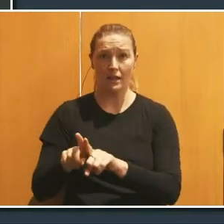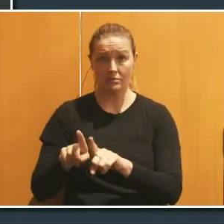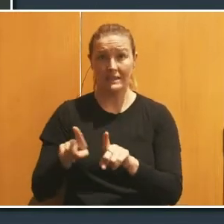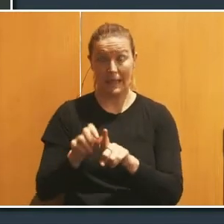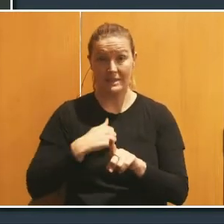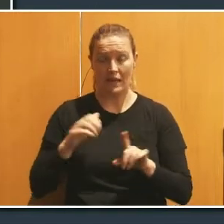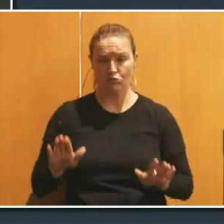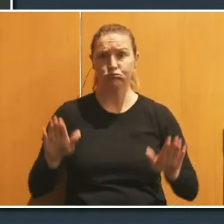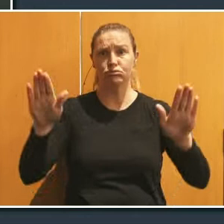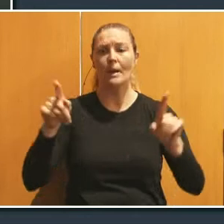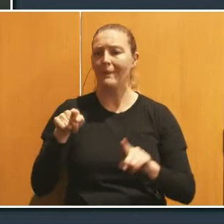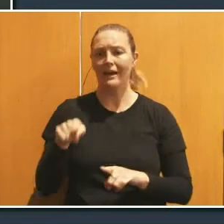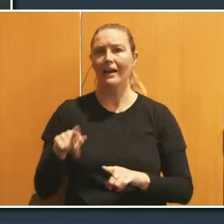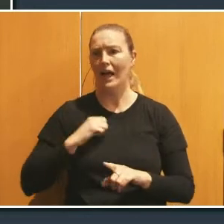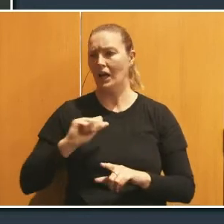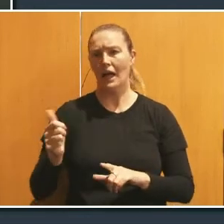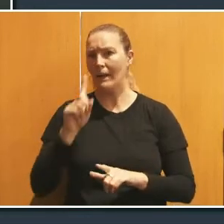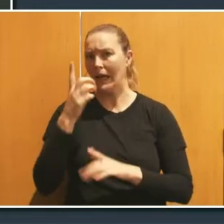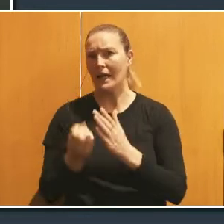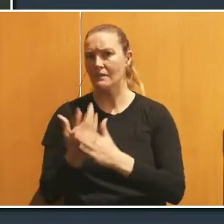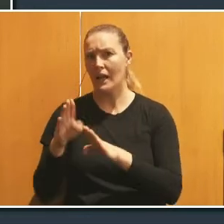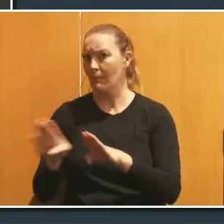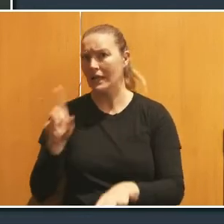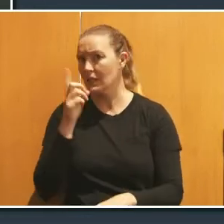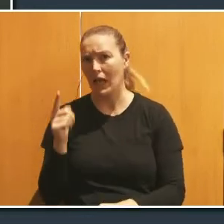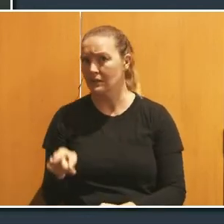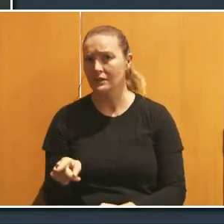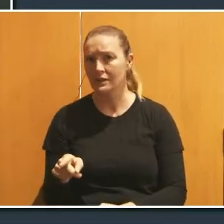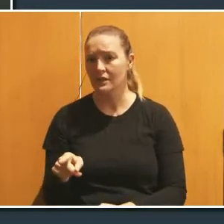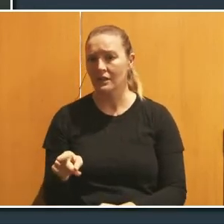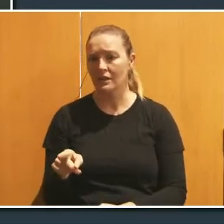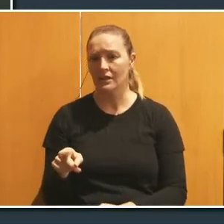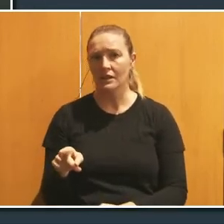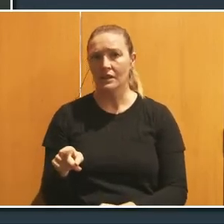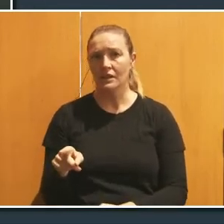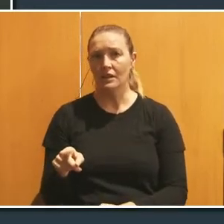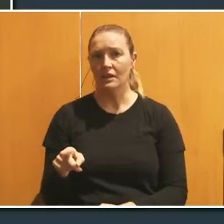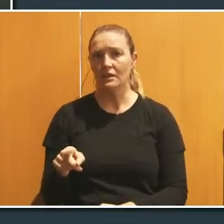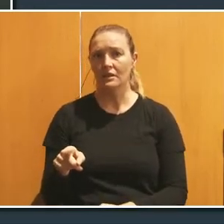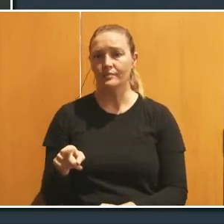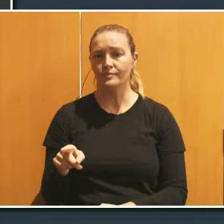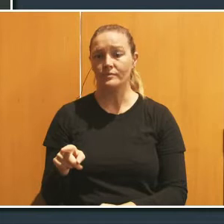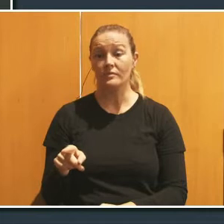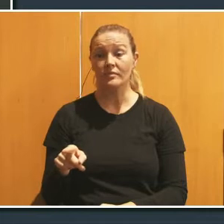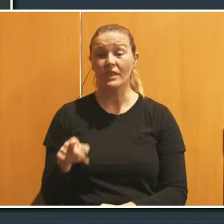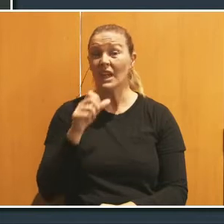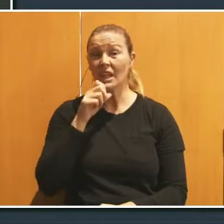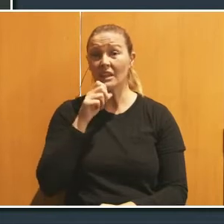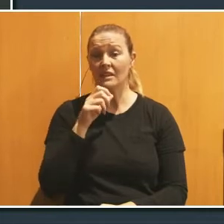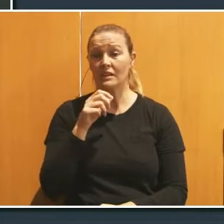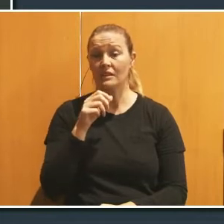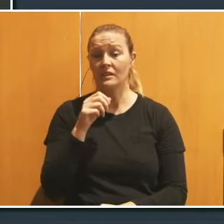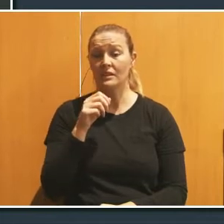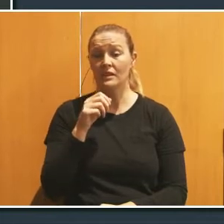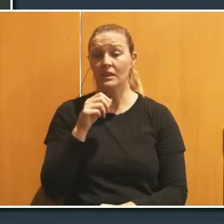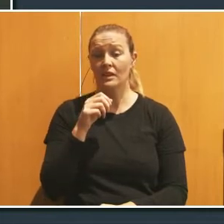ours, but he will never be able to develop the land. And even if he could, or even if there